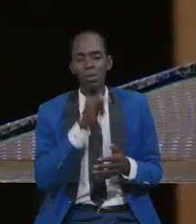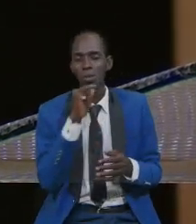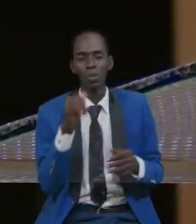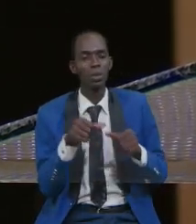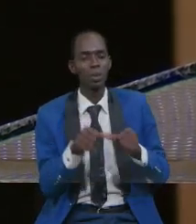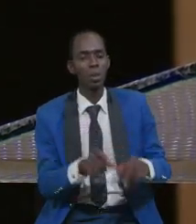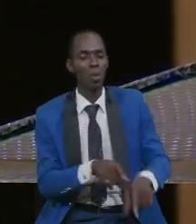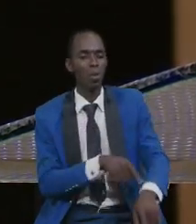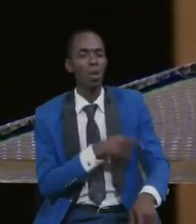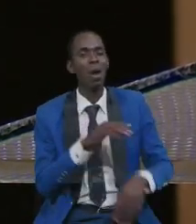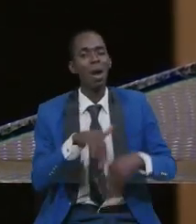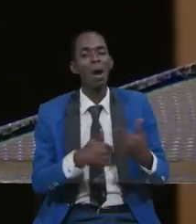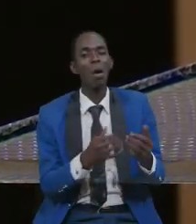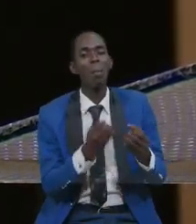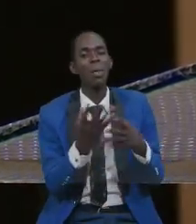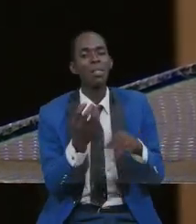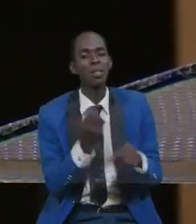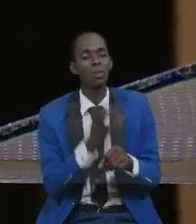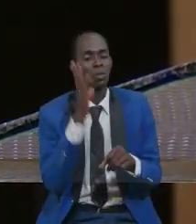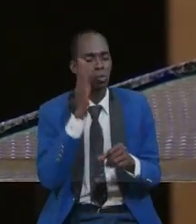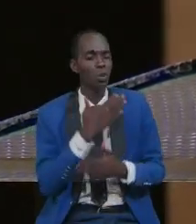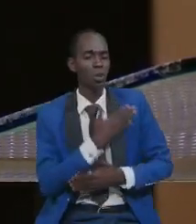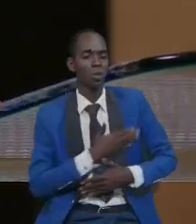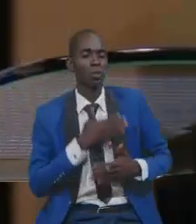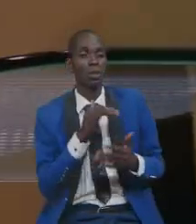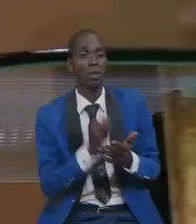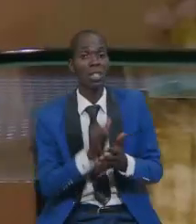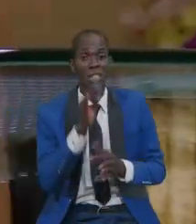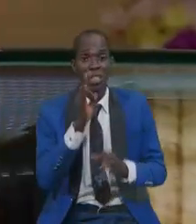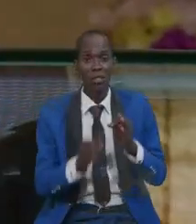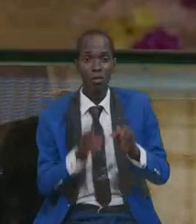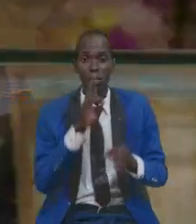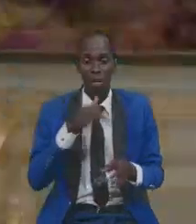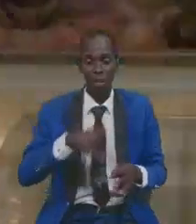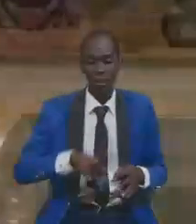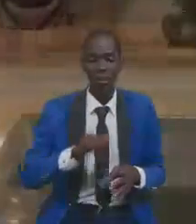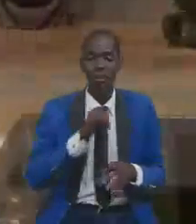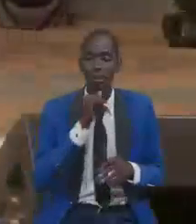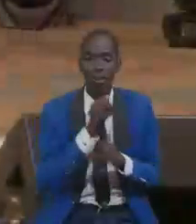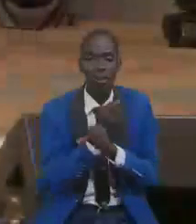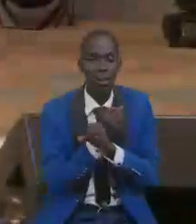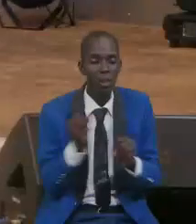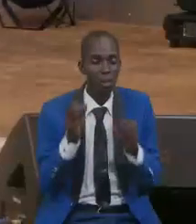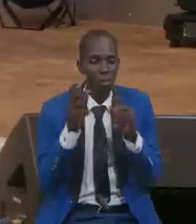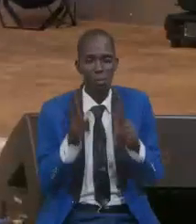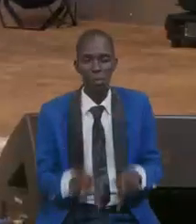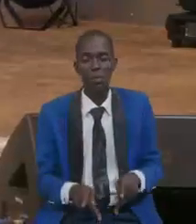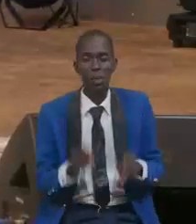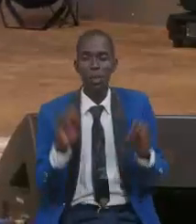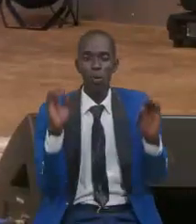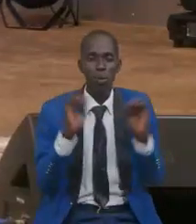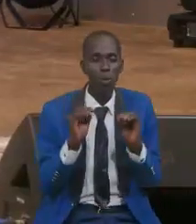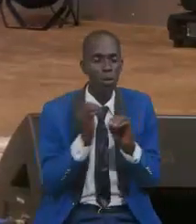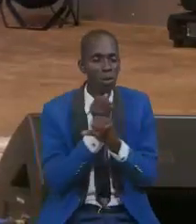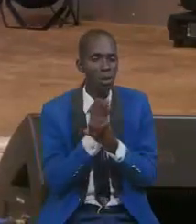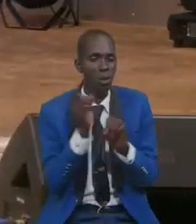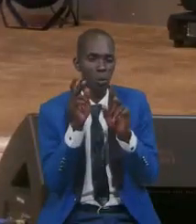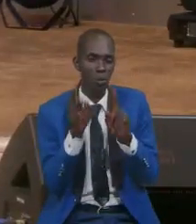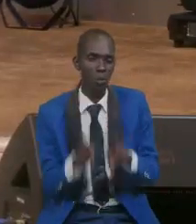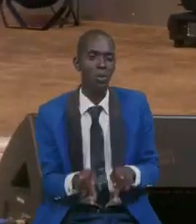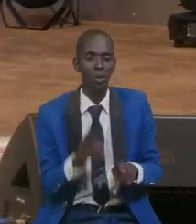enjoy that? If you're a wicked man, if you're an unsaved man, an unsaved woman, it says, yea,